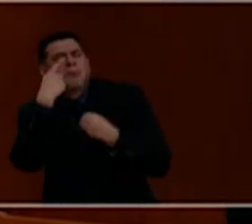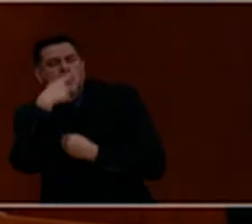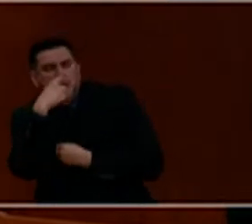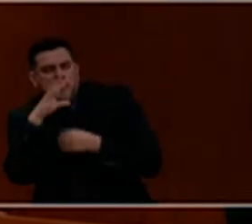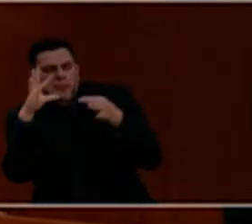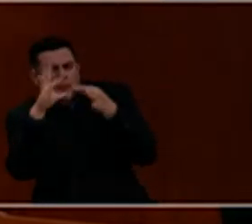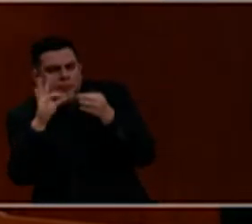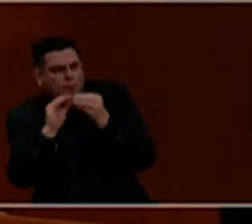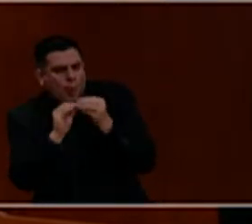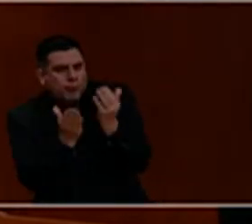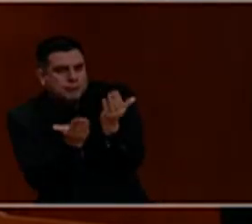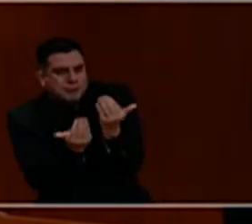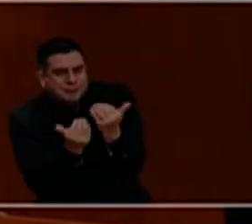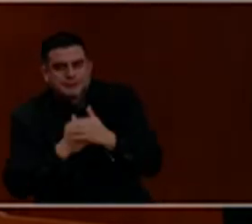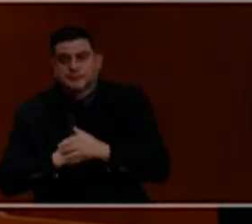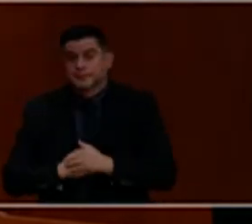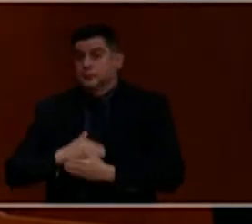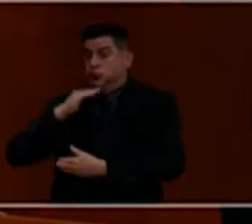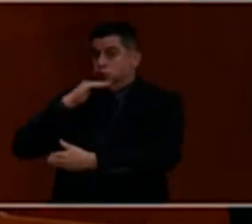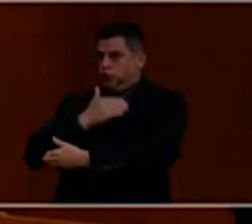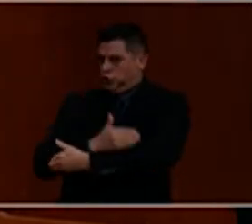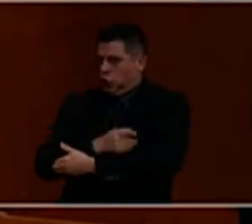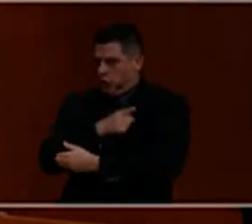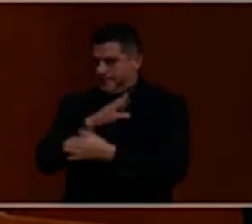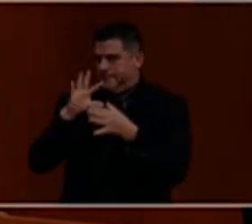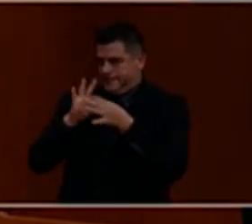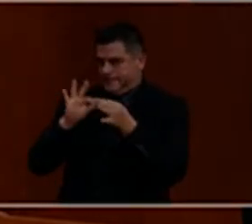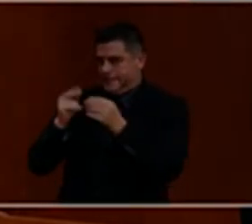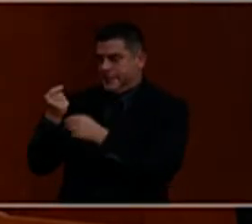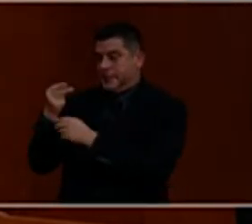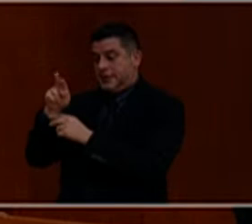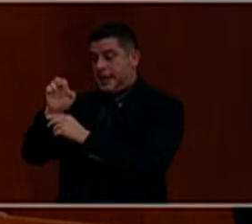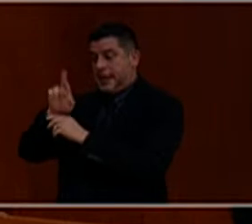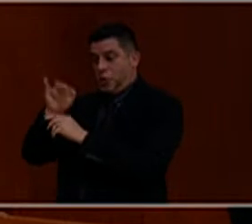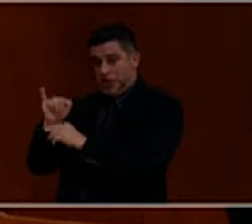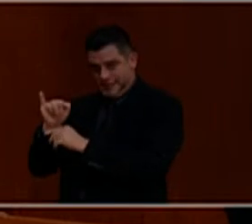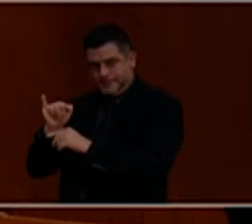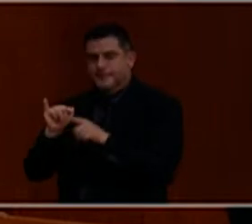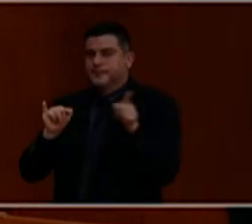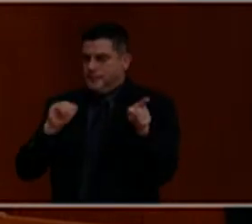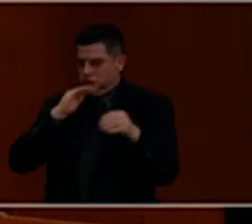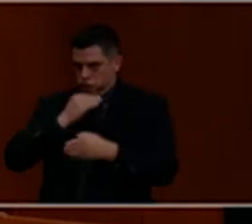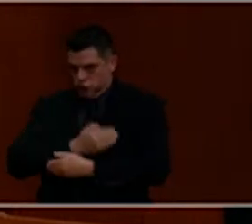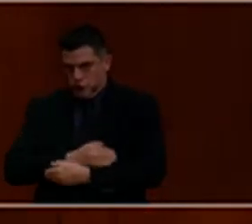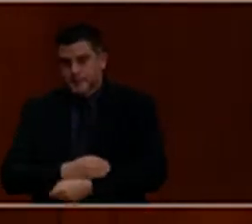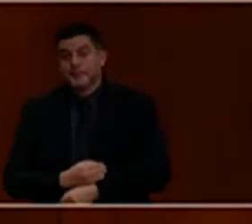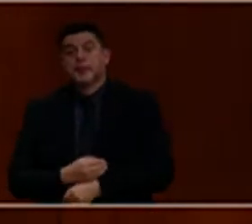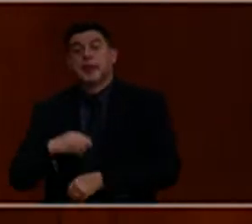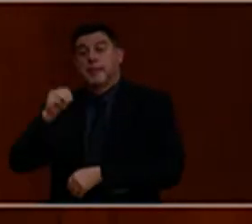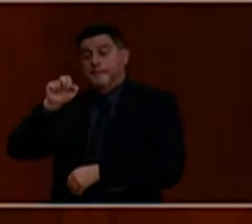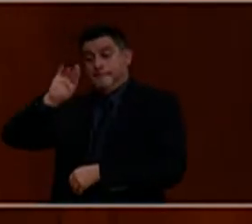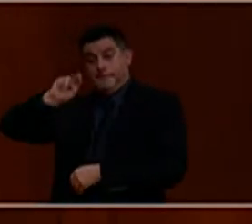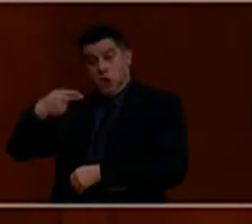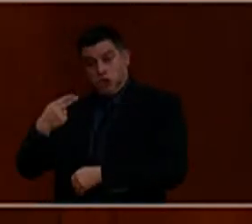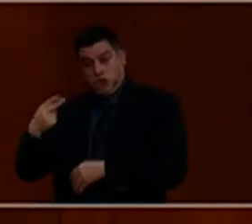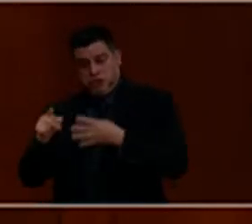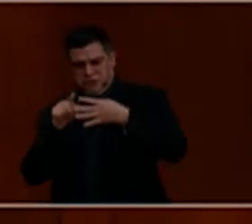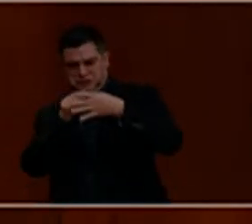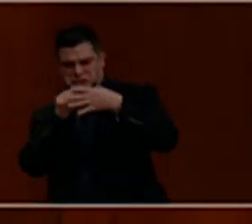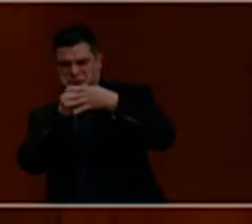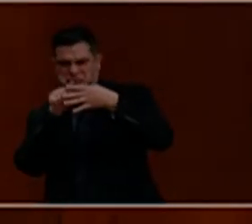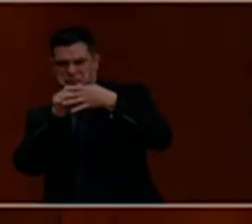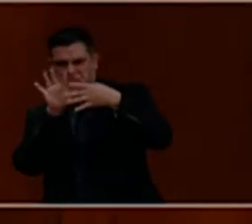So I became ill the first week in March of this year. And of